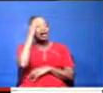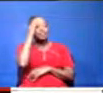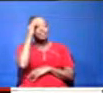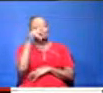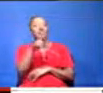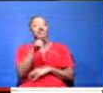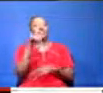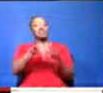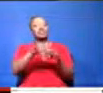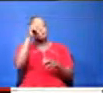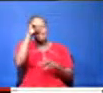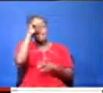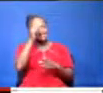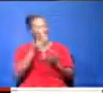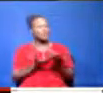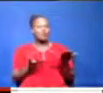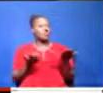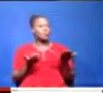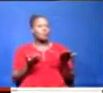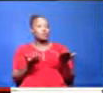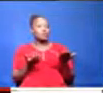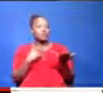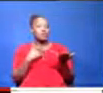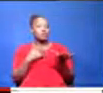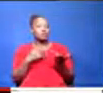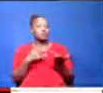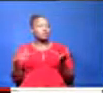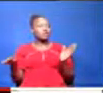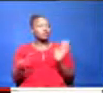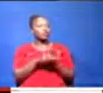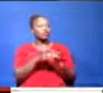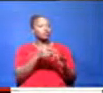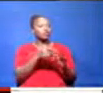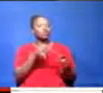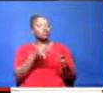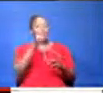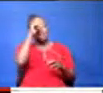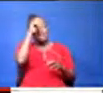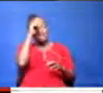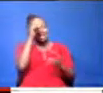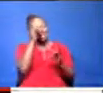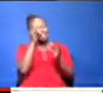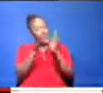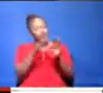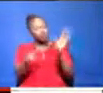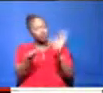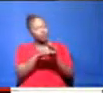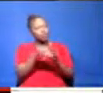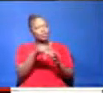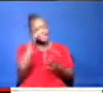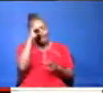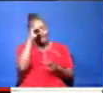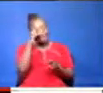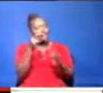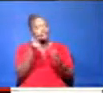ndani ya serikali. Mimi nilitolewa kwa serikali. Kama ulitolewa kwa serikali, you do the